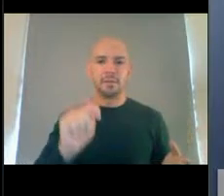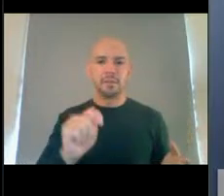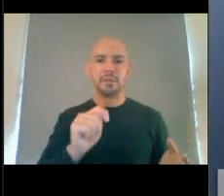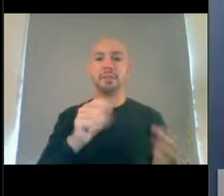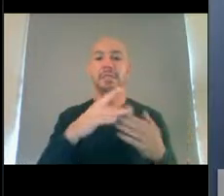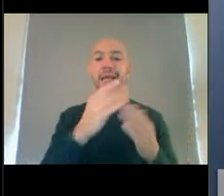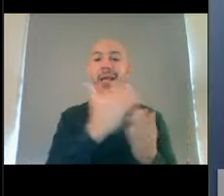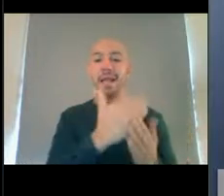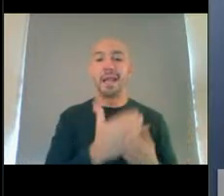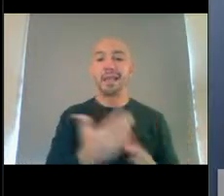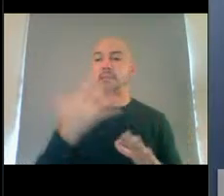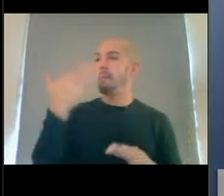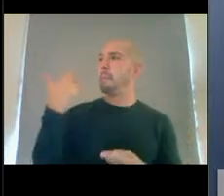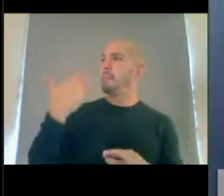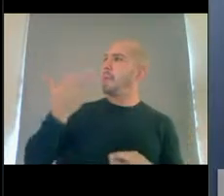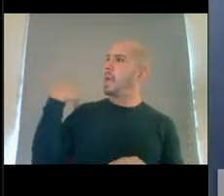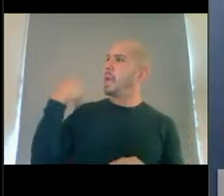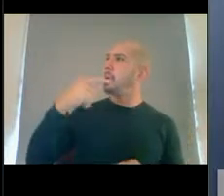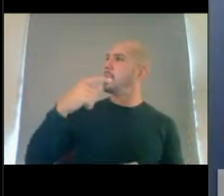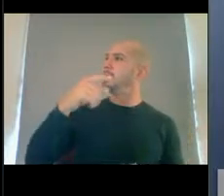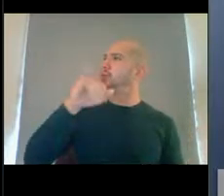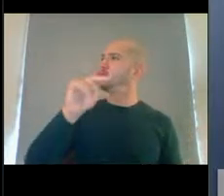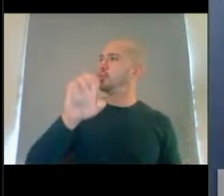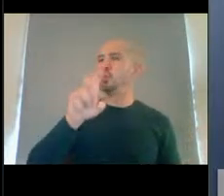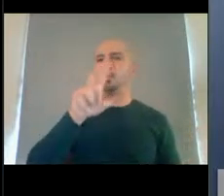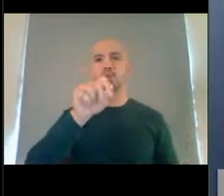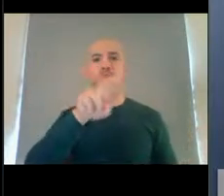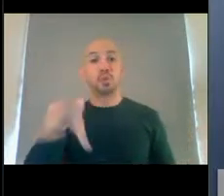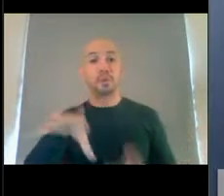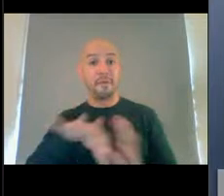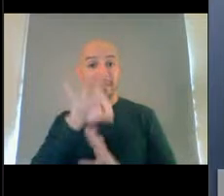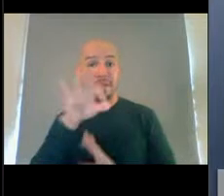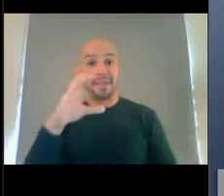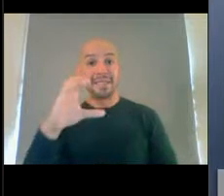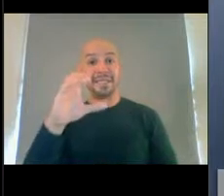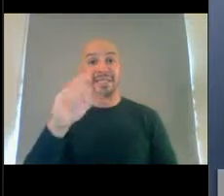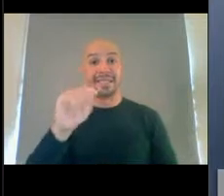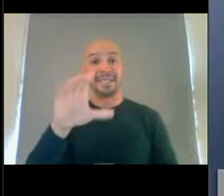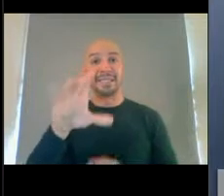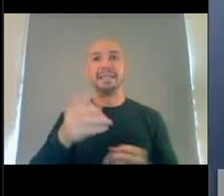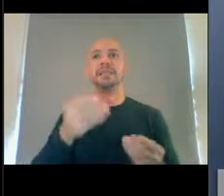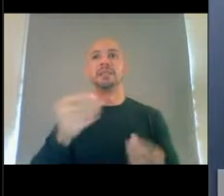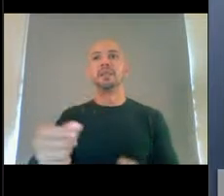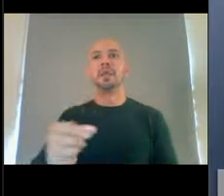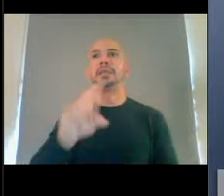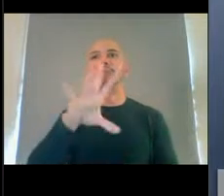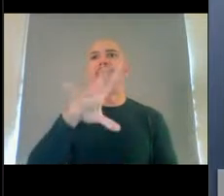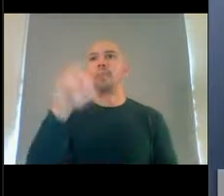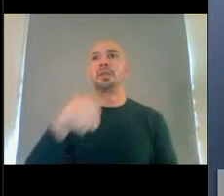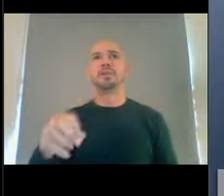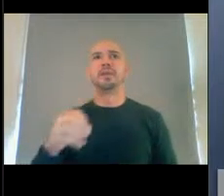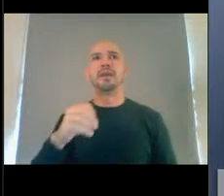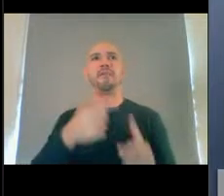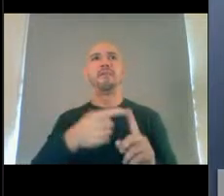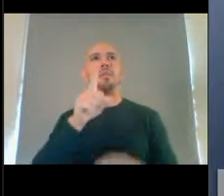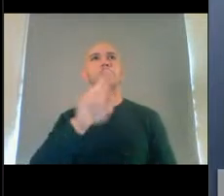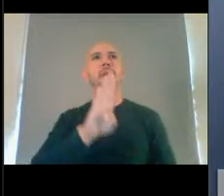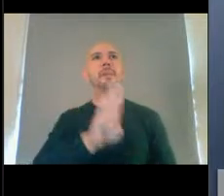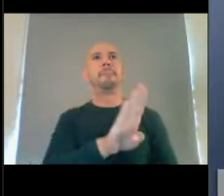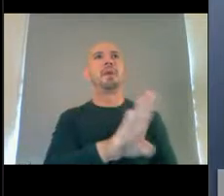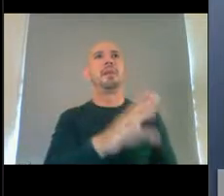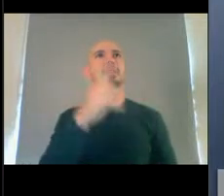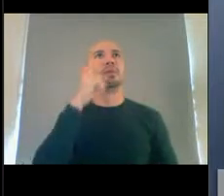ctc back in june 2022 nrdc found that ctc spent 75 percent of one billion in the 2020 cycle on bmt